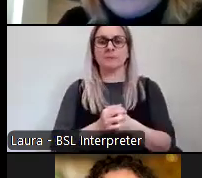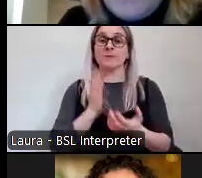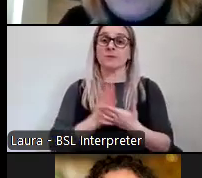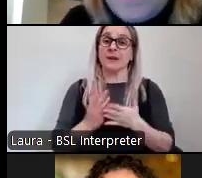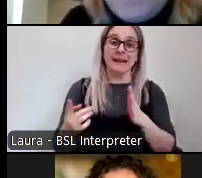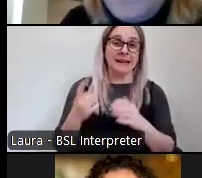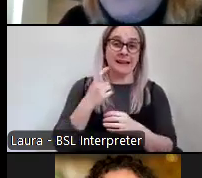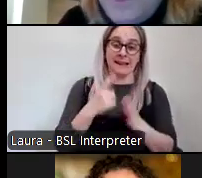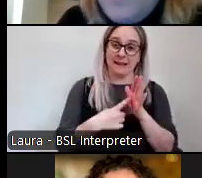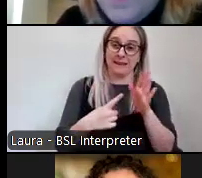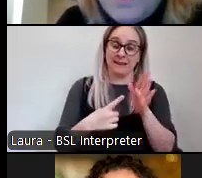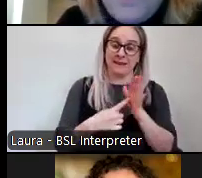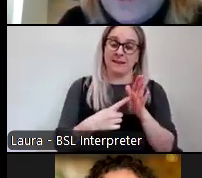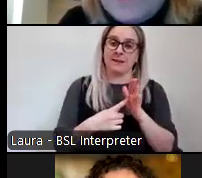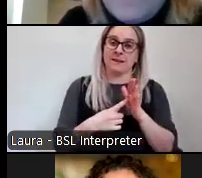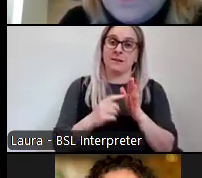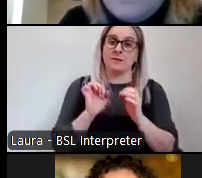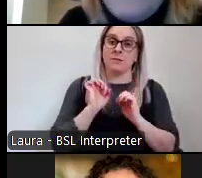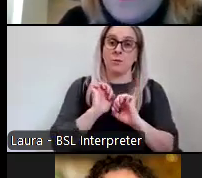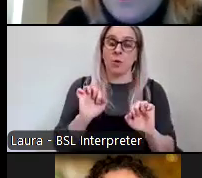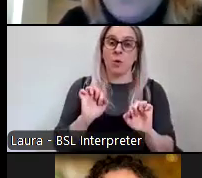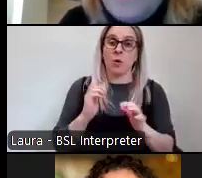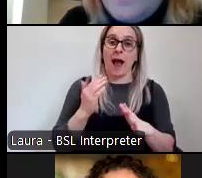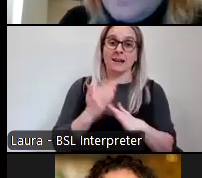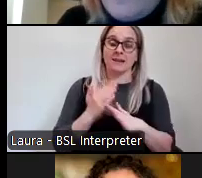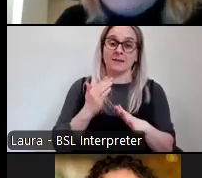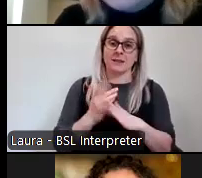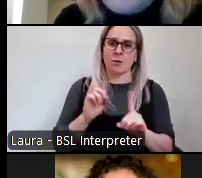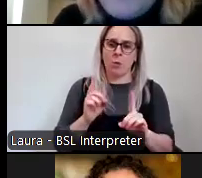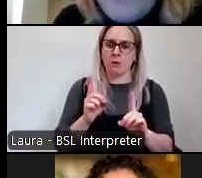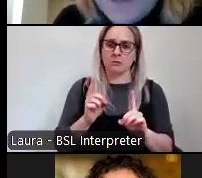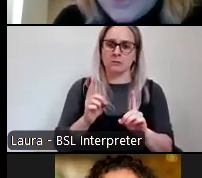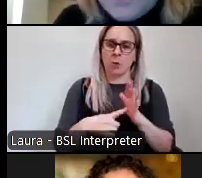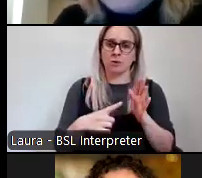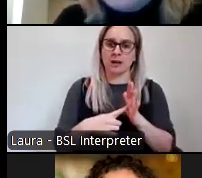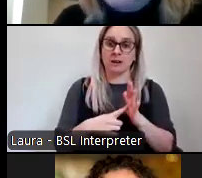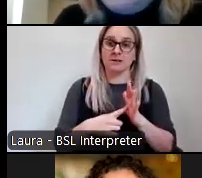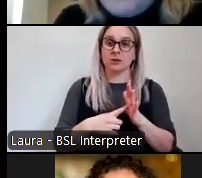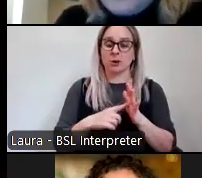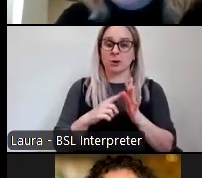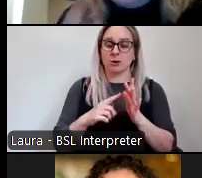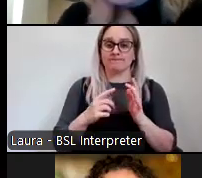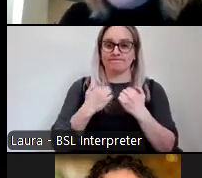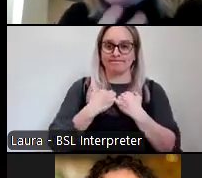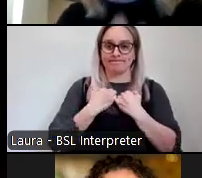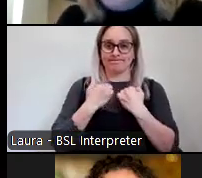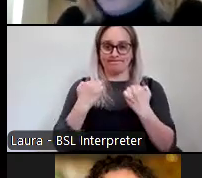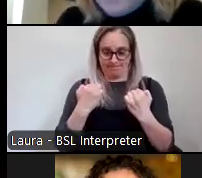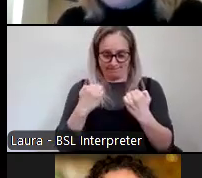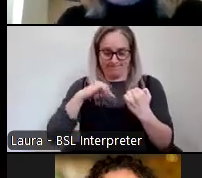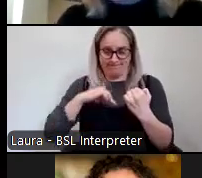important to say that a key focus of your activity as a fellow is around self-reflection,